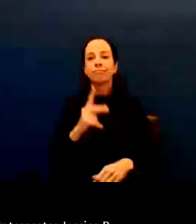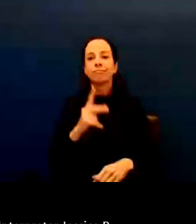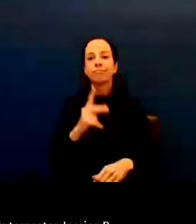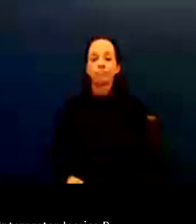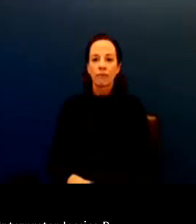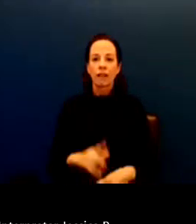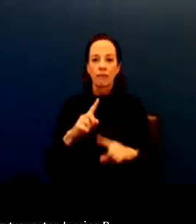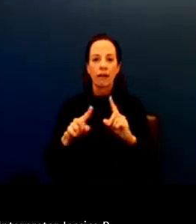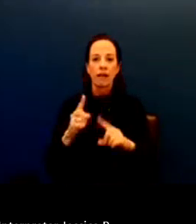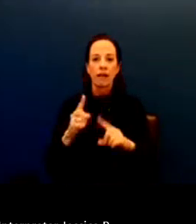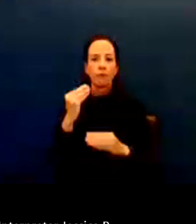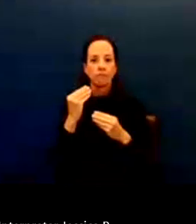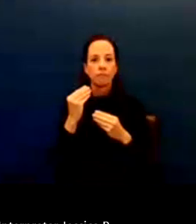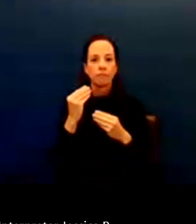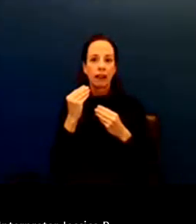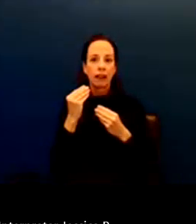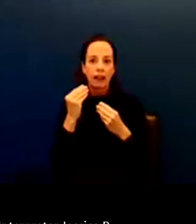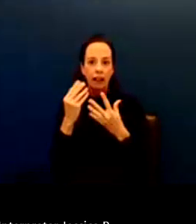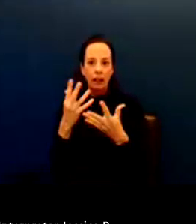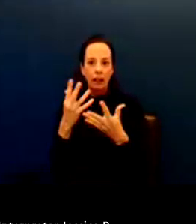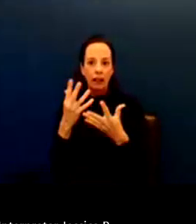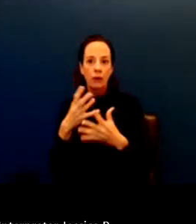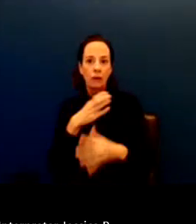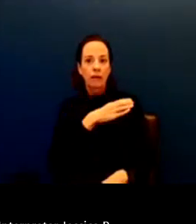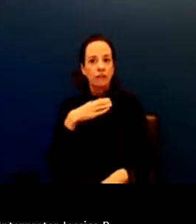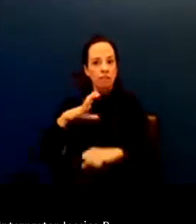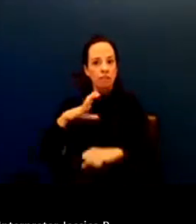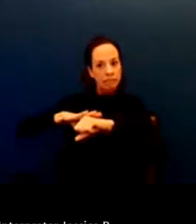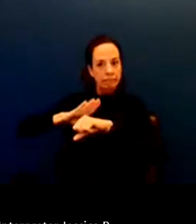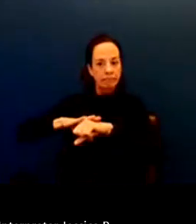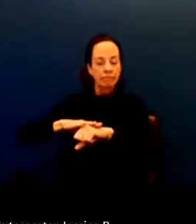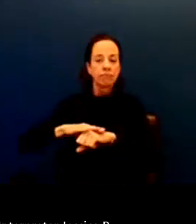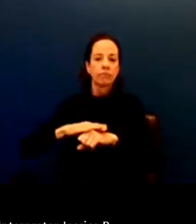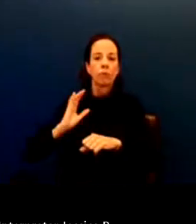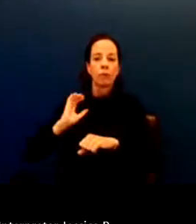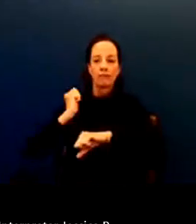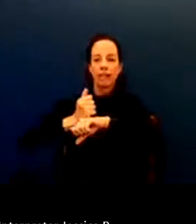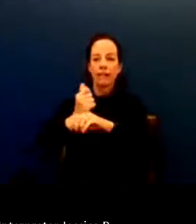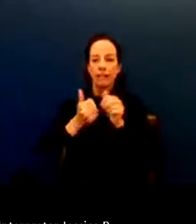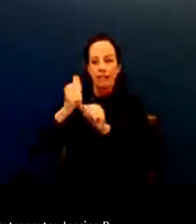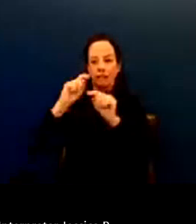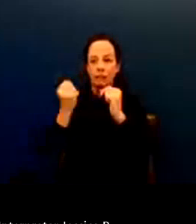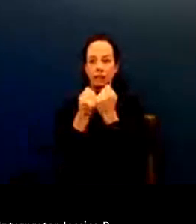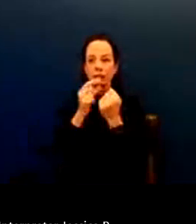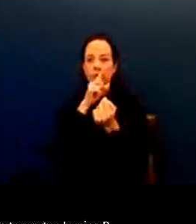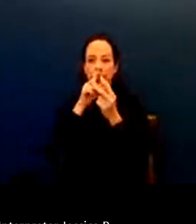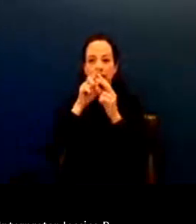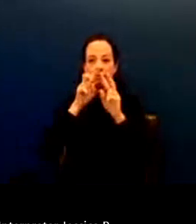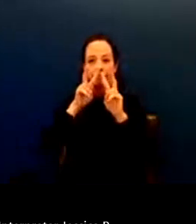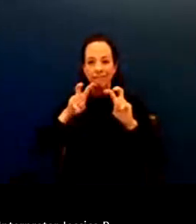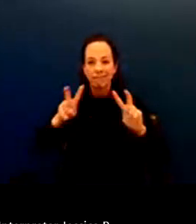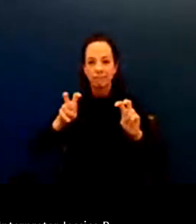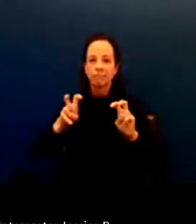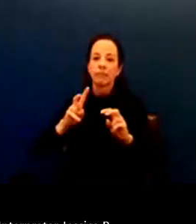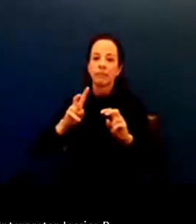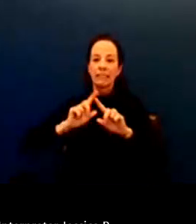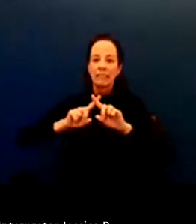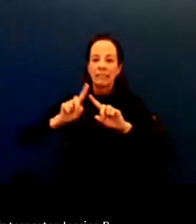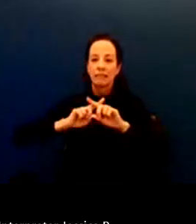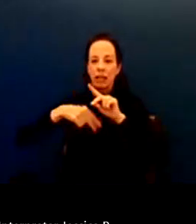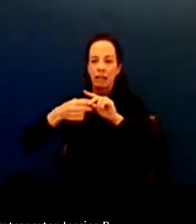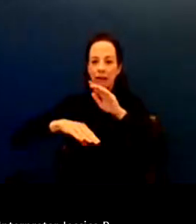we have formed an executive team to look at the tightness in capacity this year. We're developing a plan to deal with